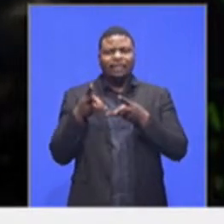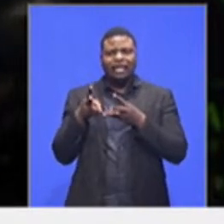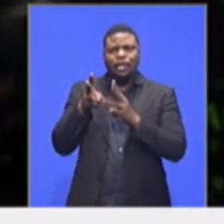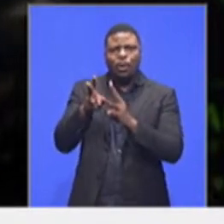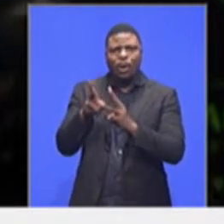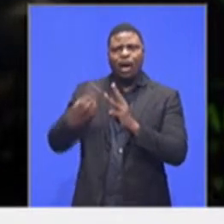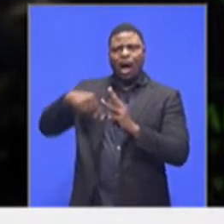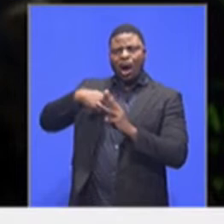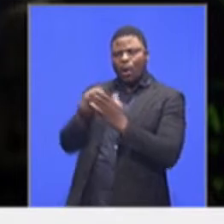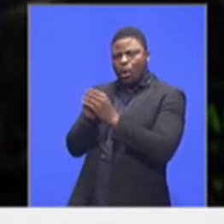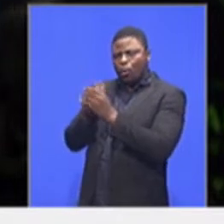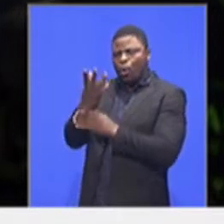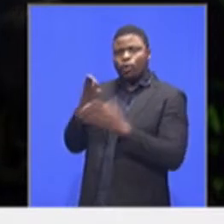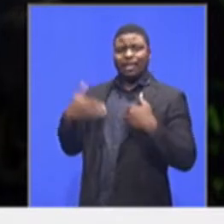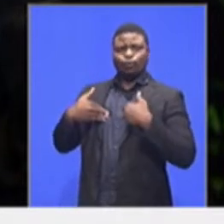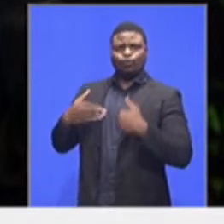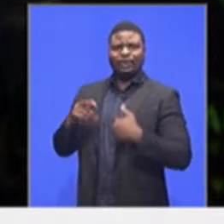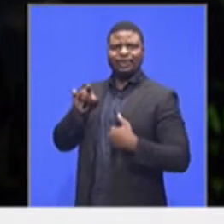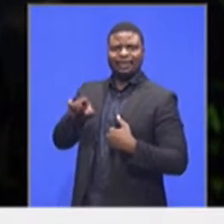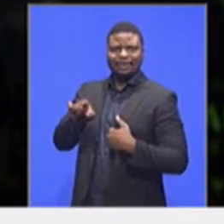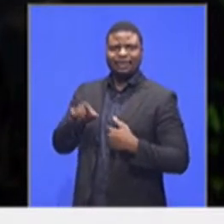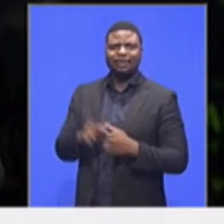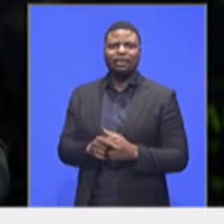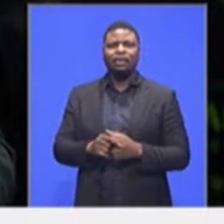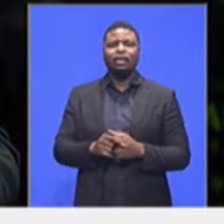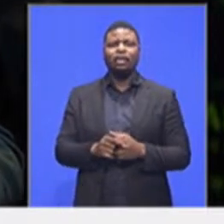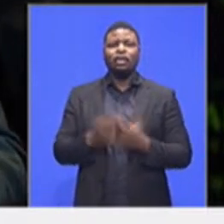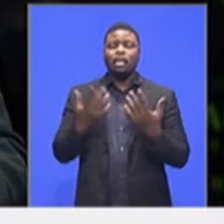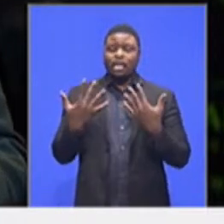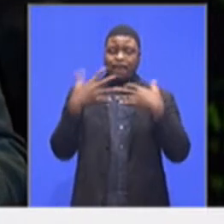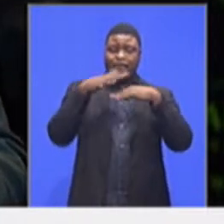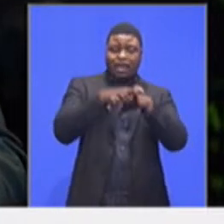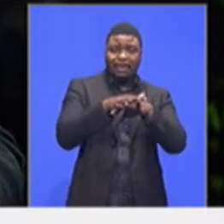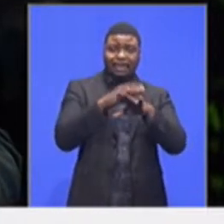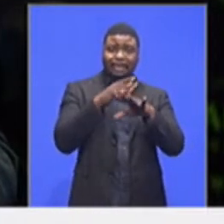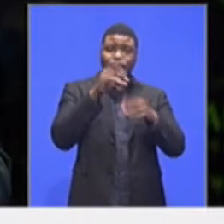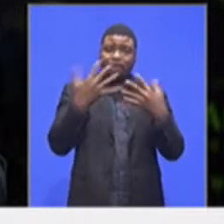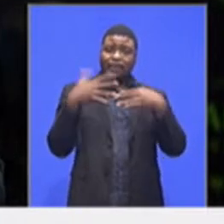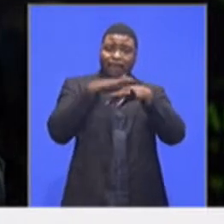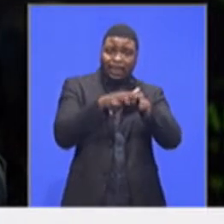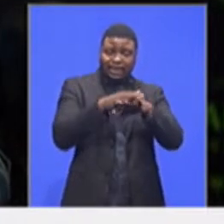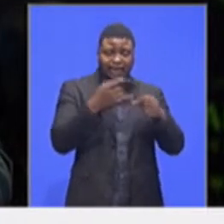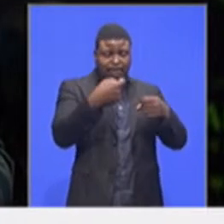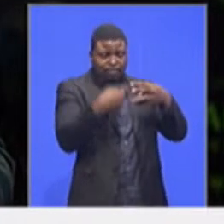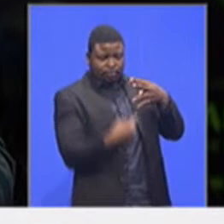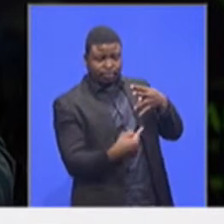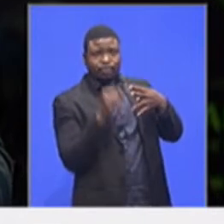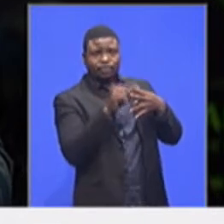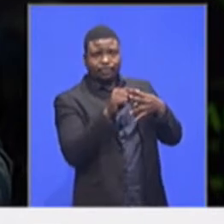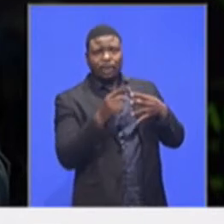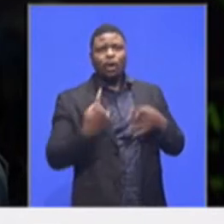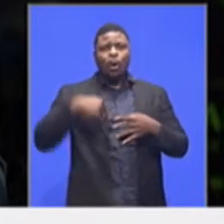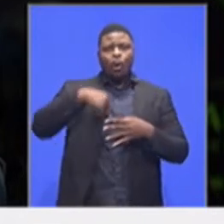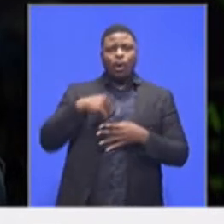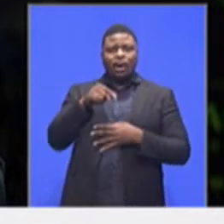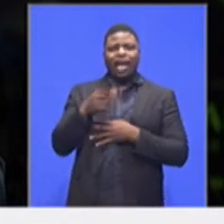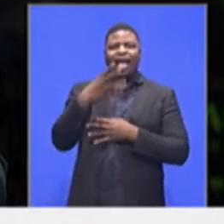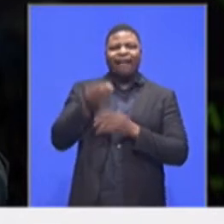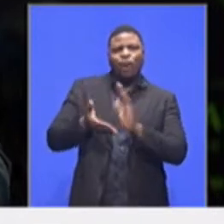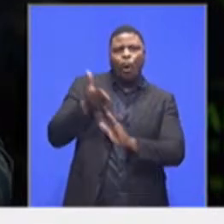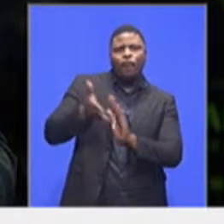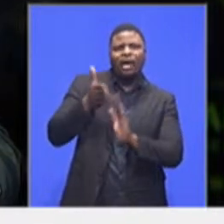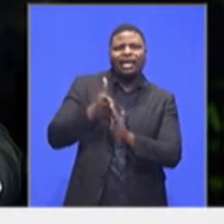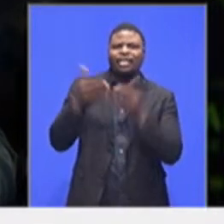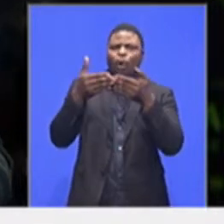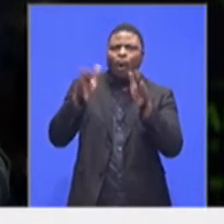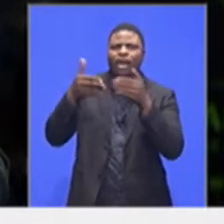strategy. To fast-track the implementation of these reforms, we initiated Operation Vulindlela, a